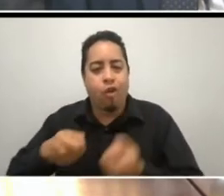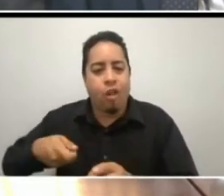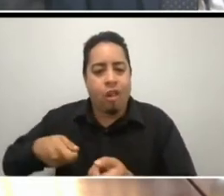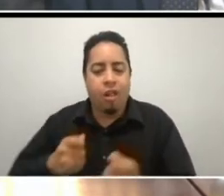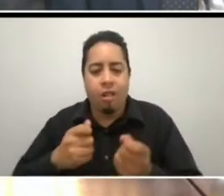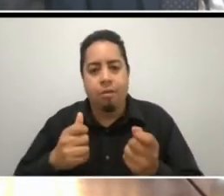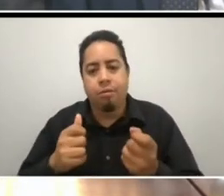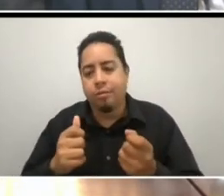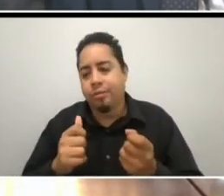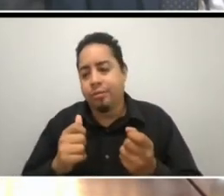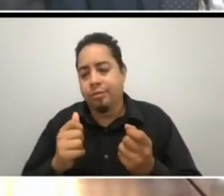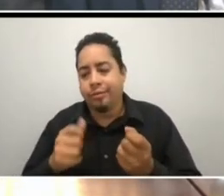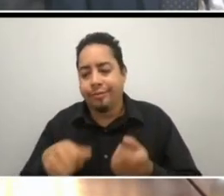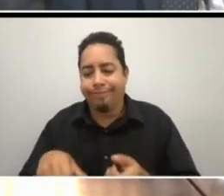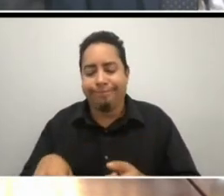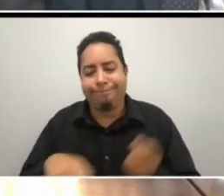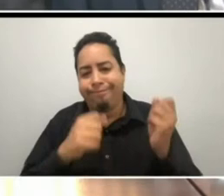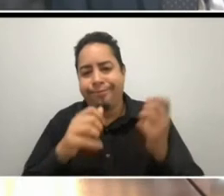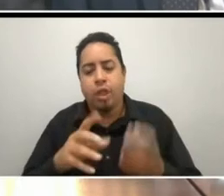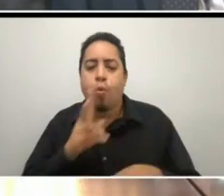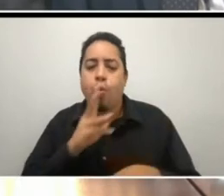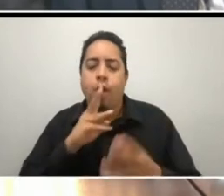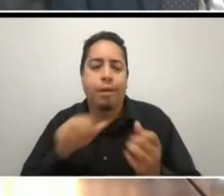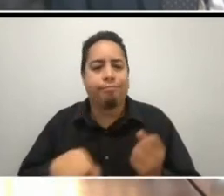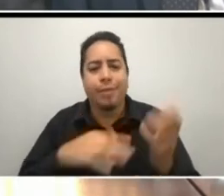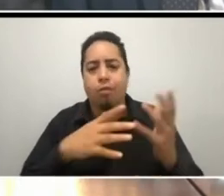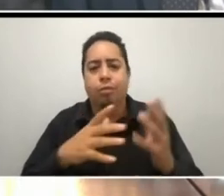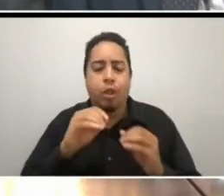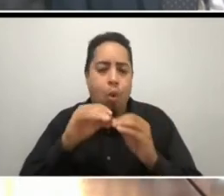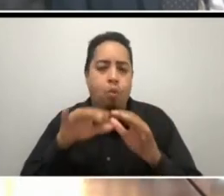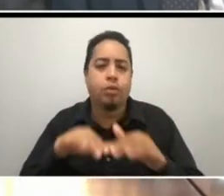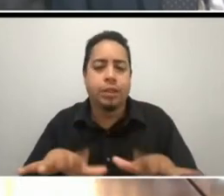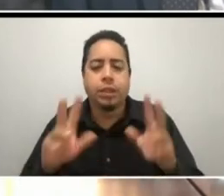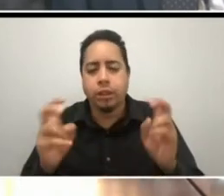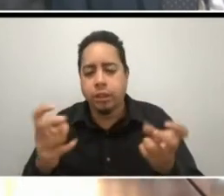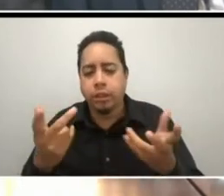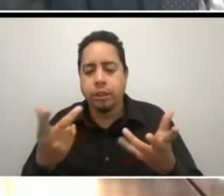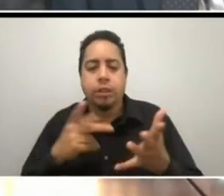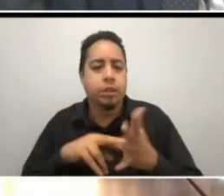I had to argue with about some of these things, and I would show them things. And